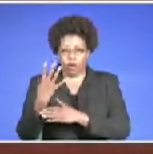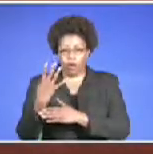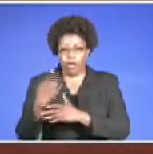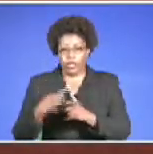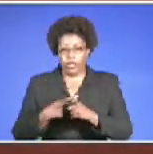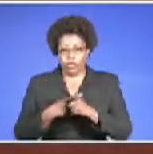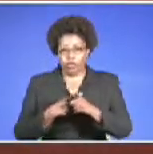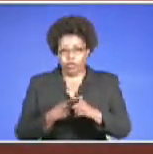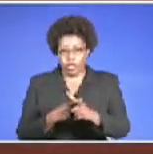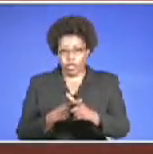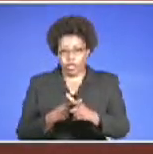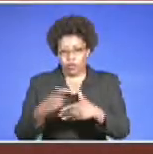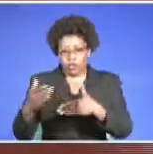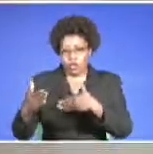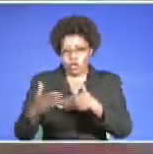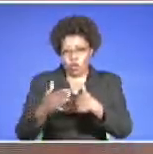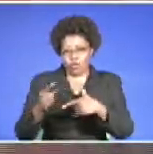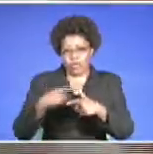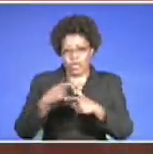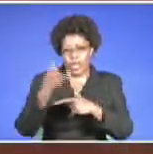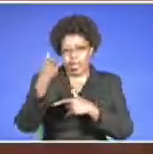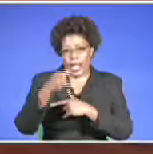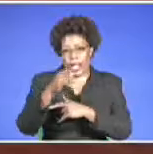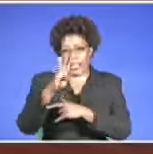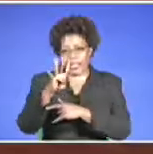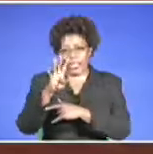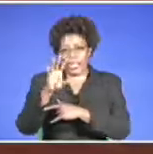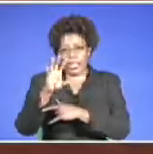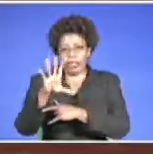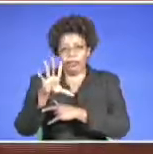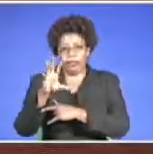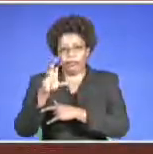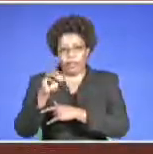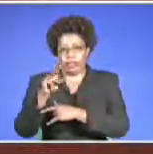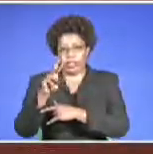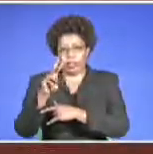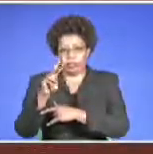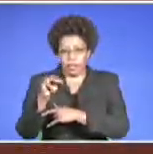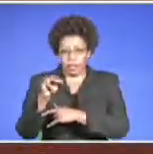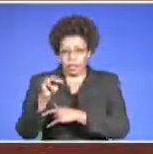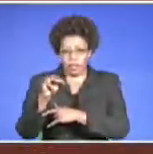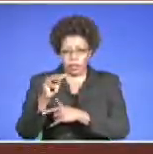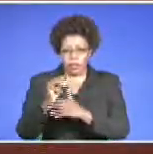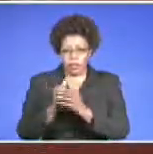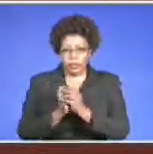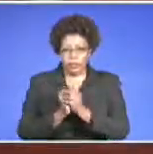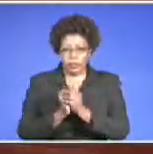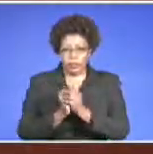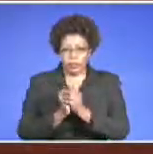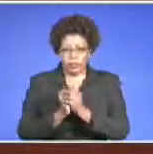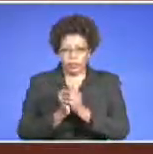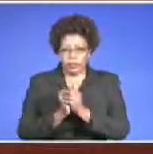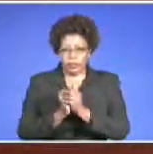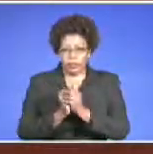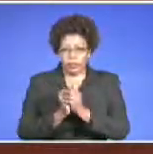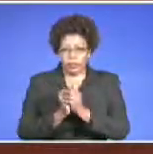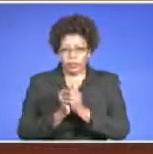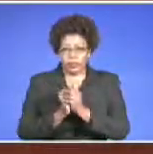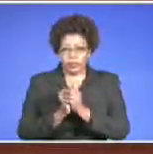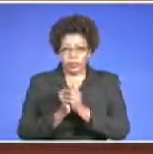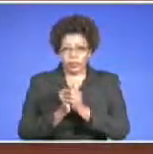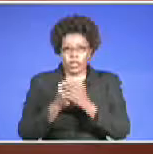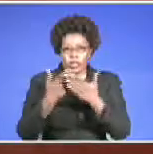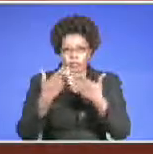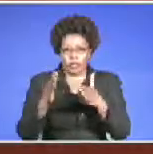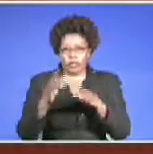was tight throughout until the final 50 meters, where we saw Alonzo Russell beat former Olympians Stephen Newbold, Michael Matthew, and Ramon Miller,